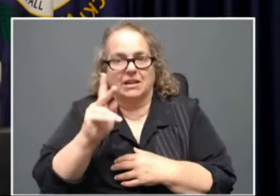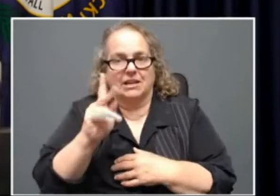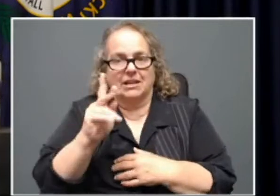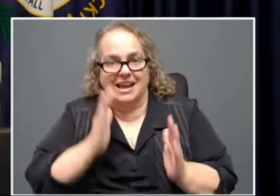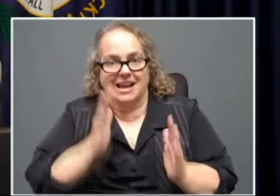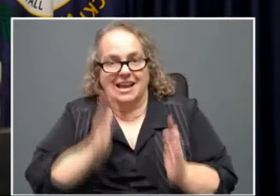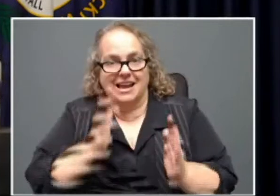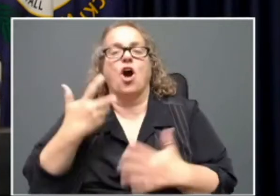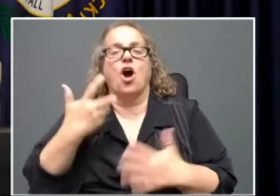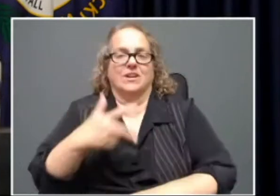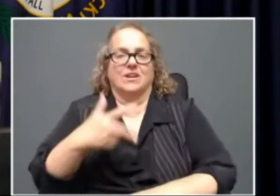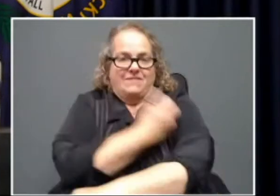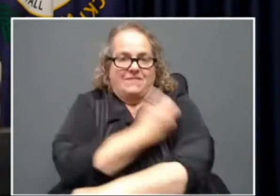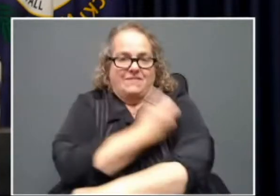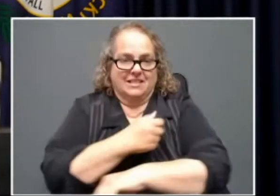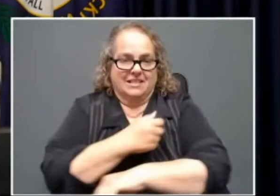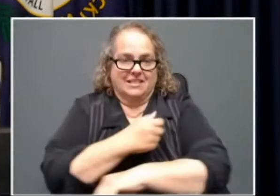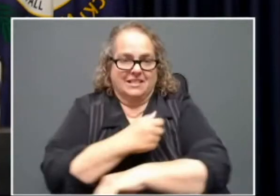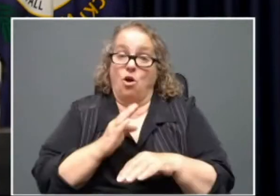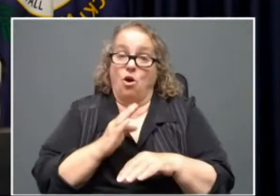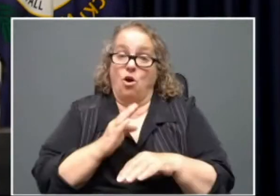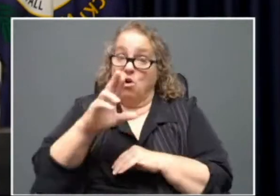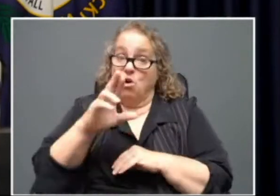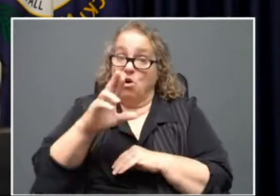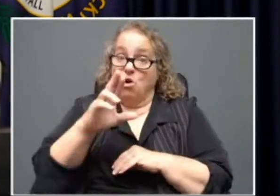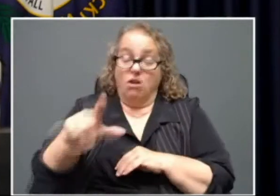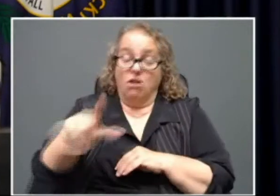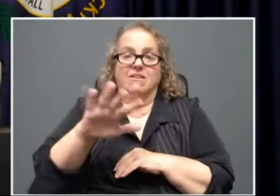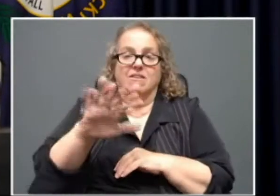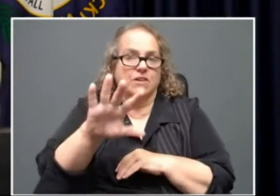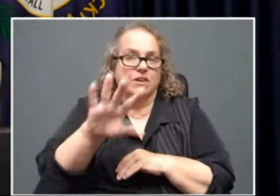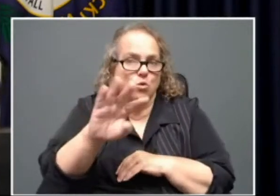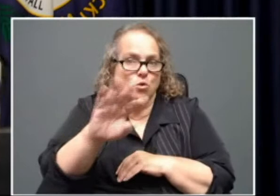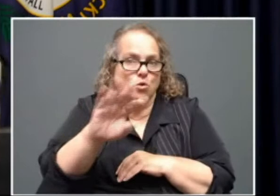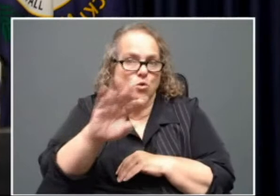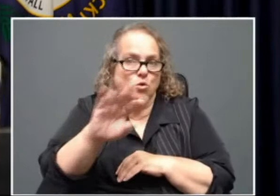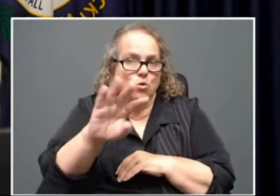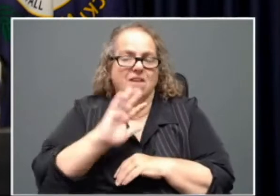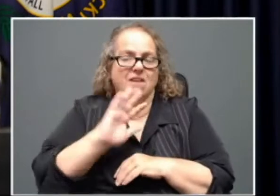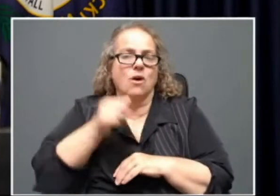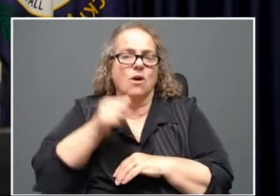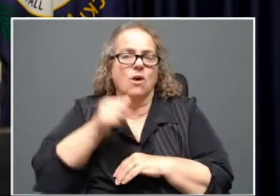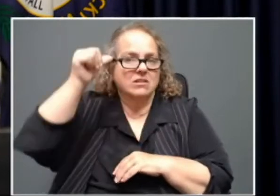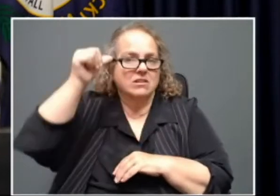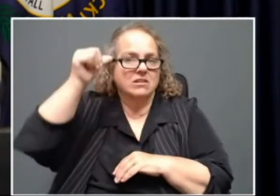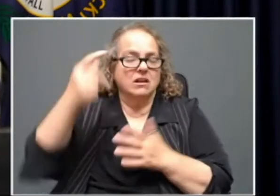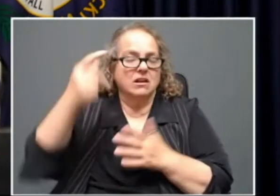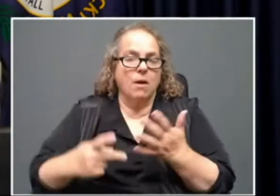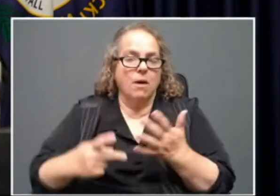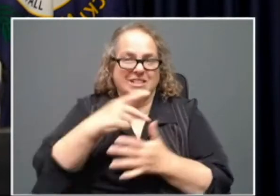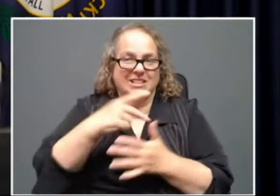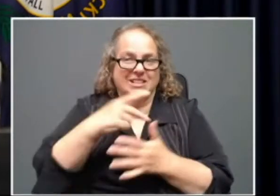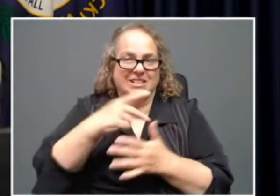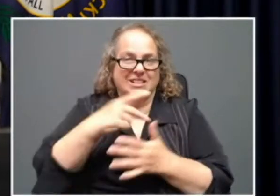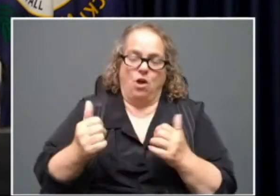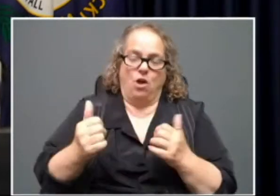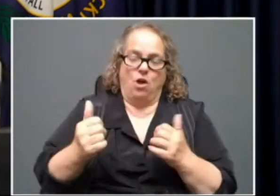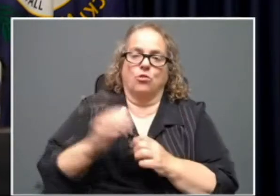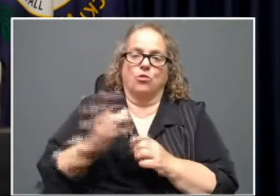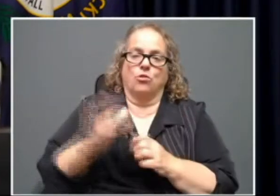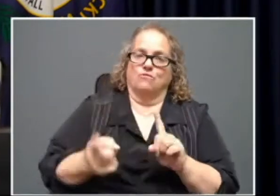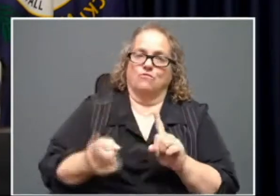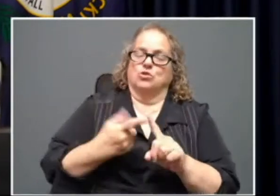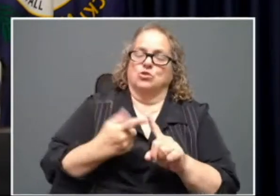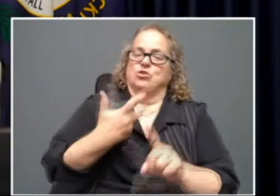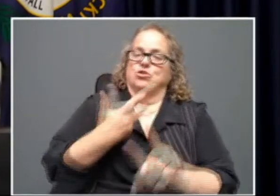vaccinated. Overall, 54% of our adult population now, at least with their first shot of hope.